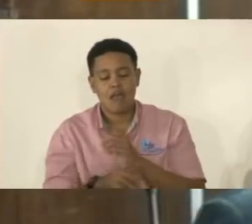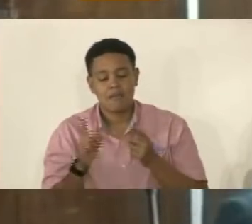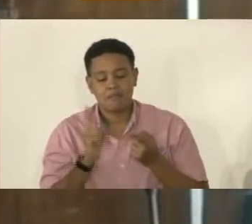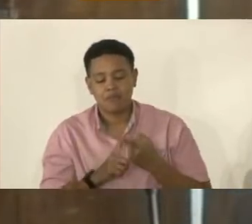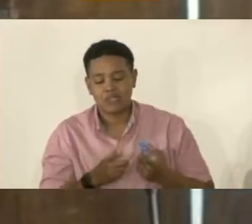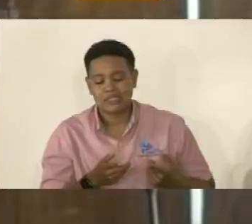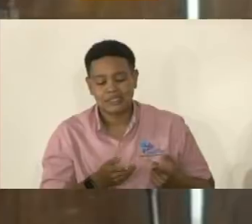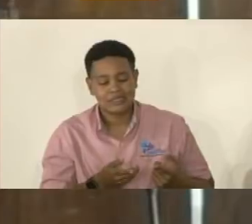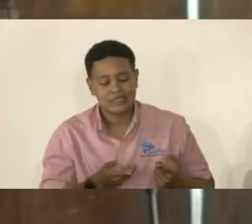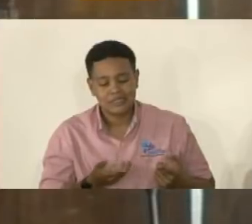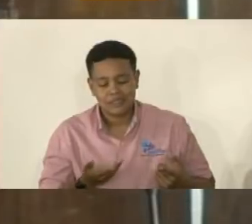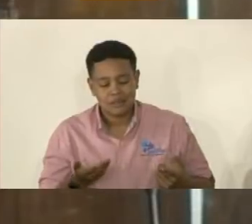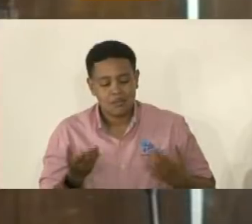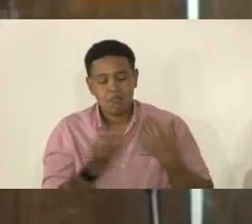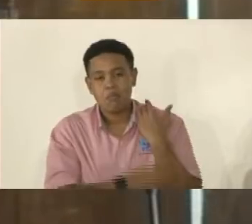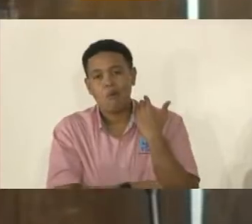standards.